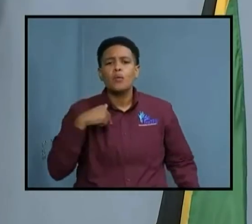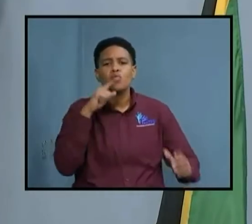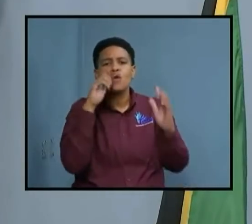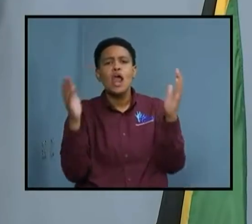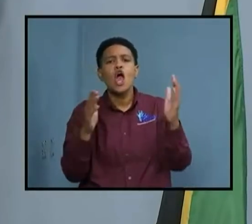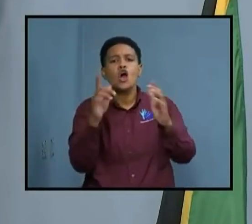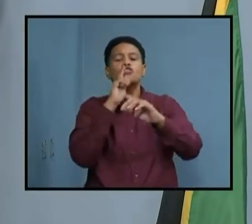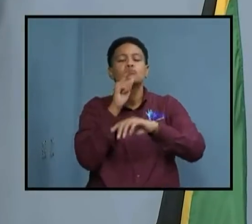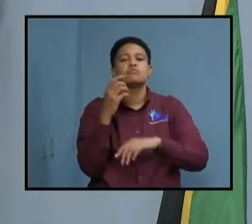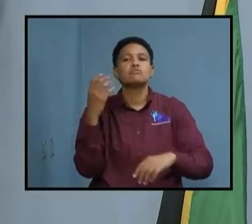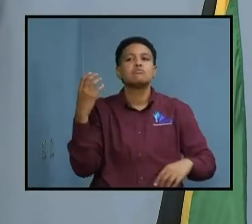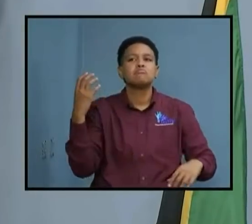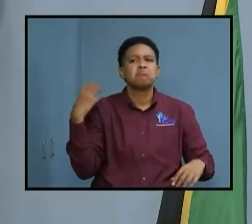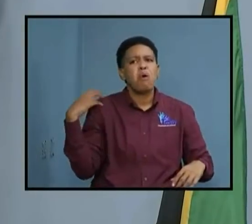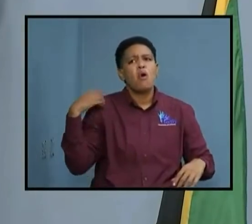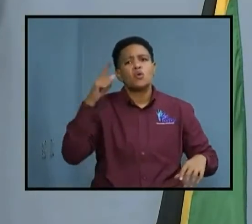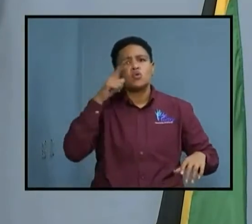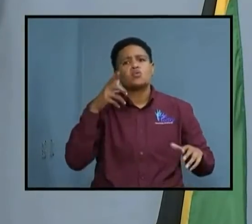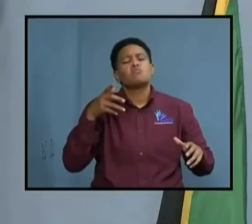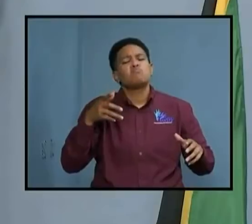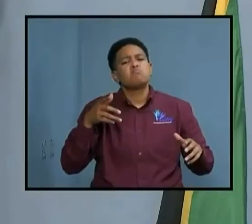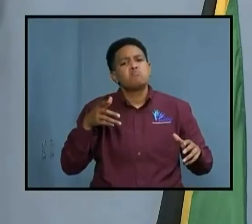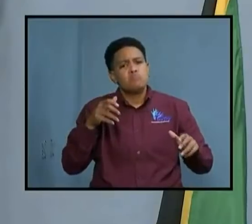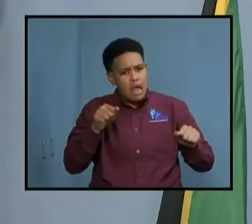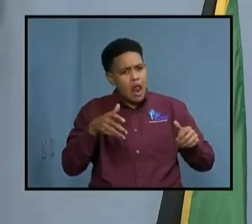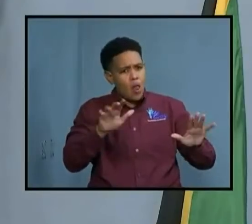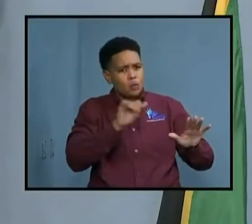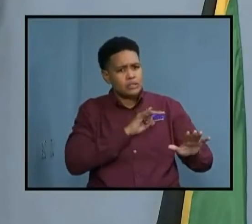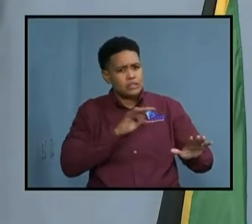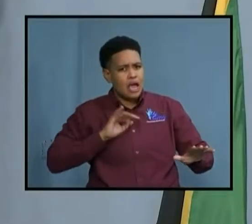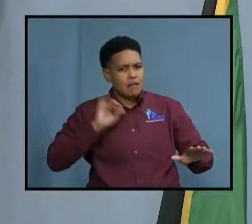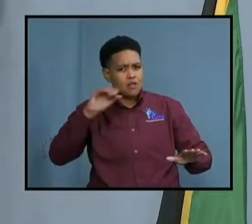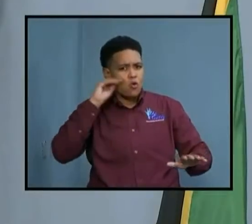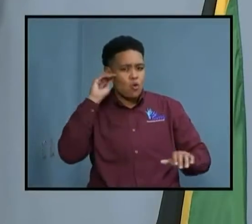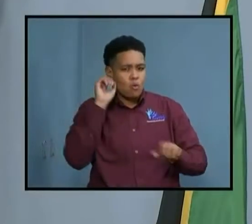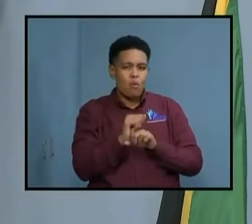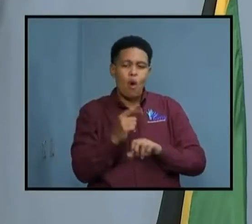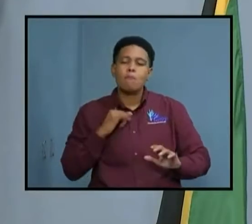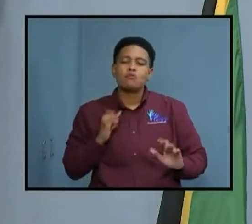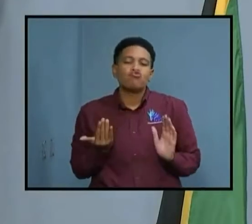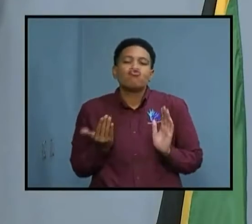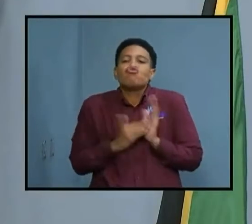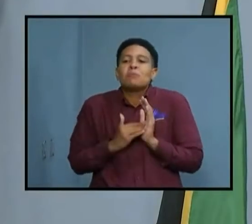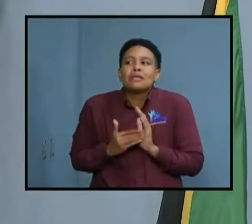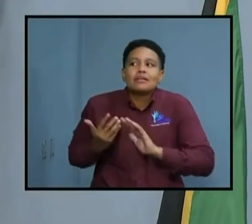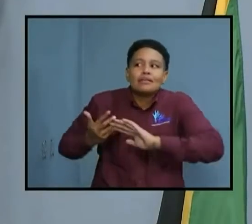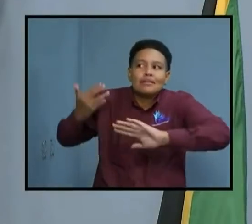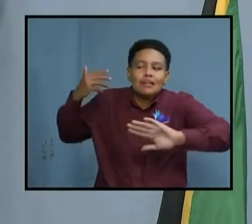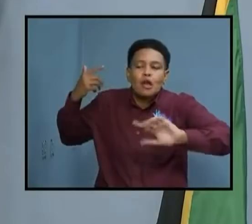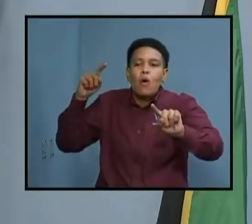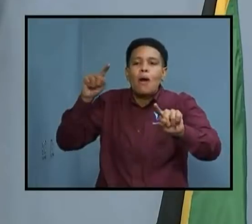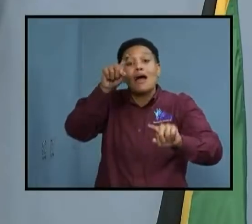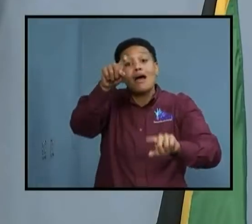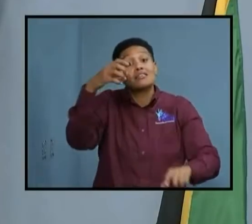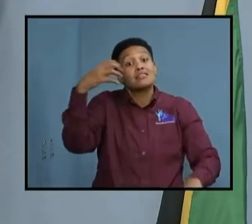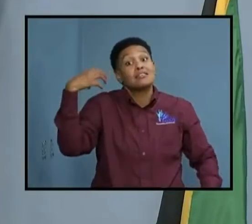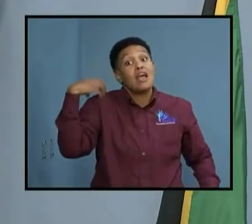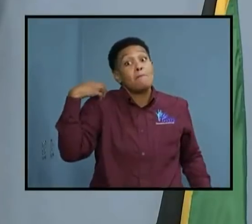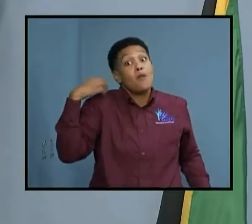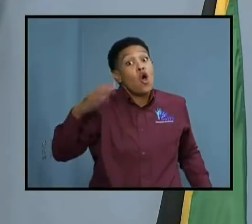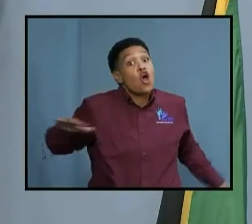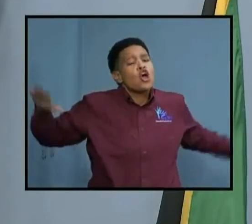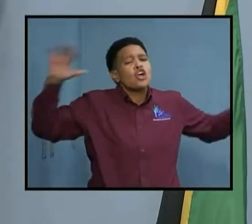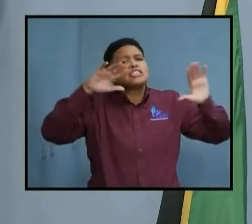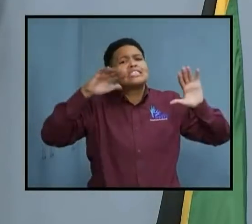encourage employers to facilitate this. I'm merely repeating that position and asking employers